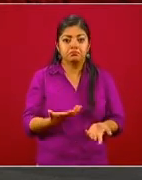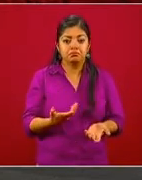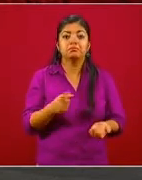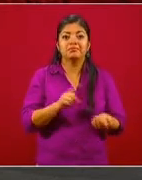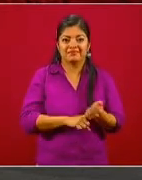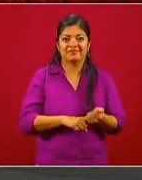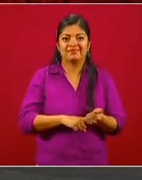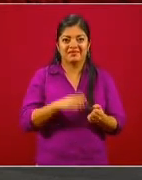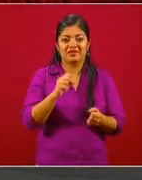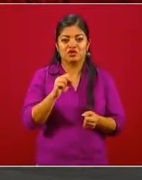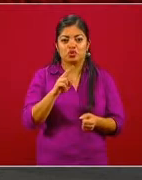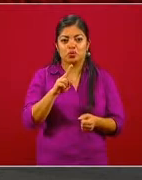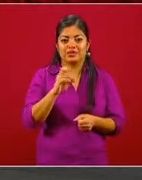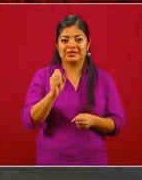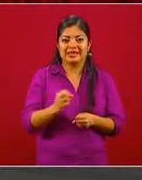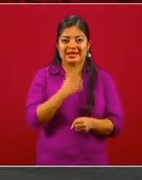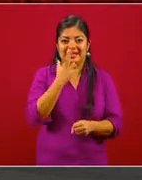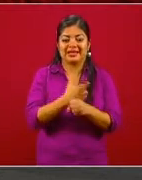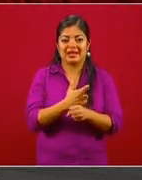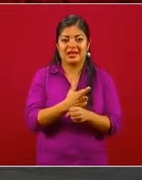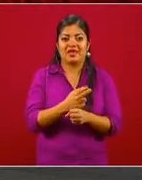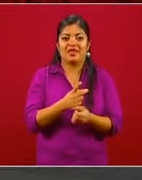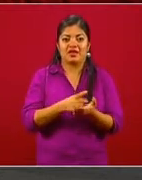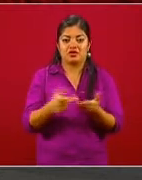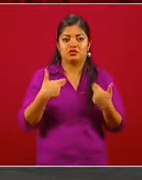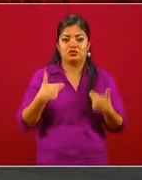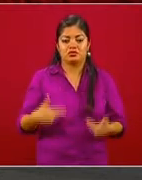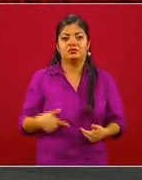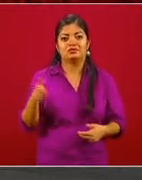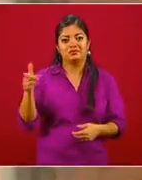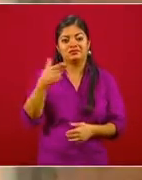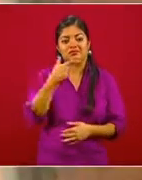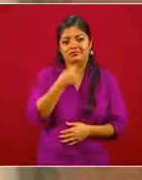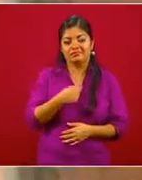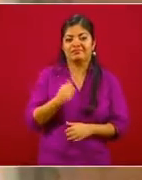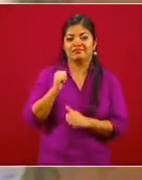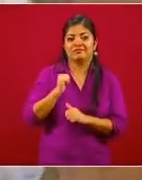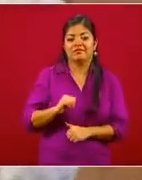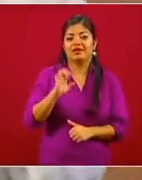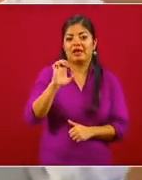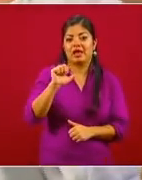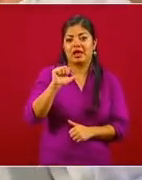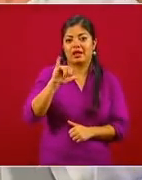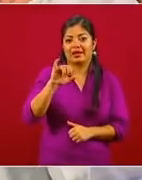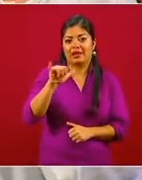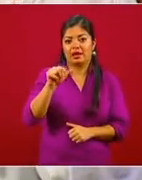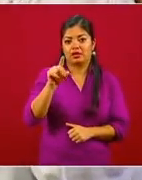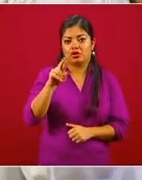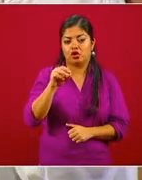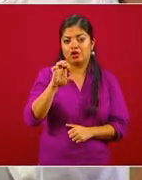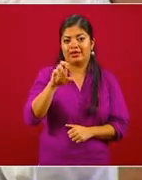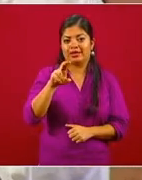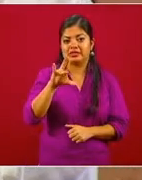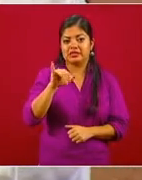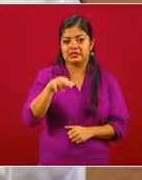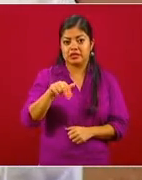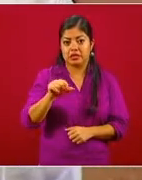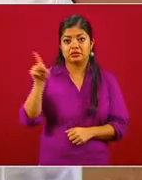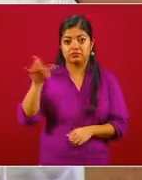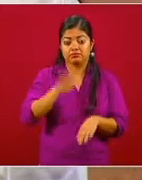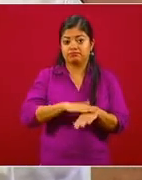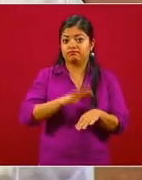So we could say that this is the result of also what the Undersecretary of Human Rights has been saying in